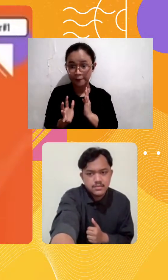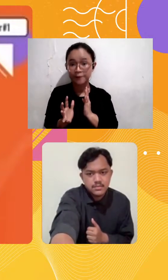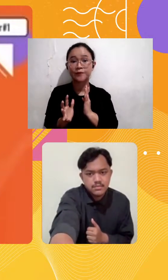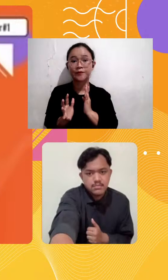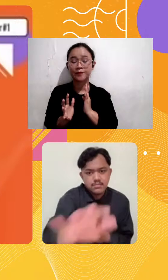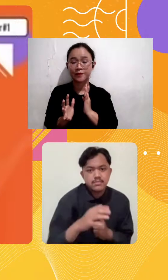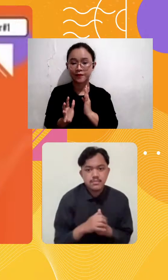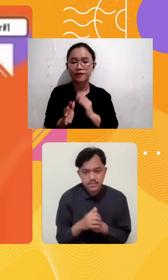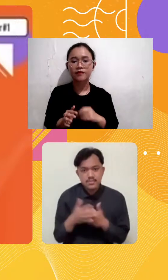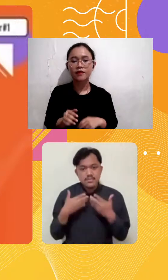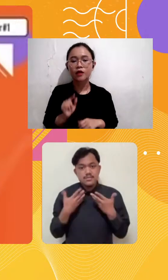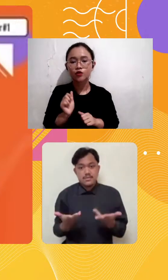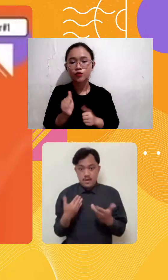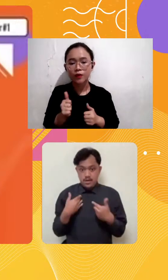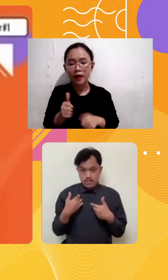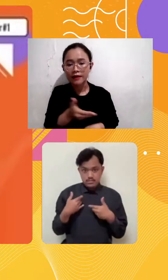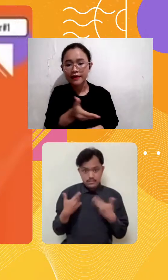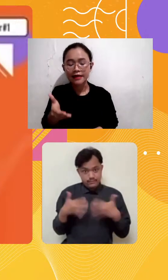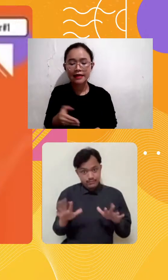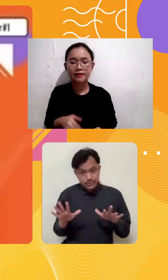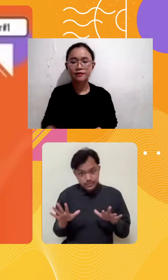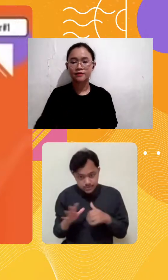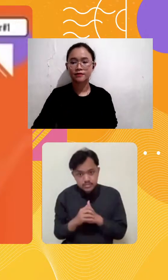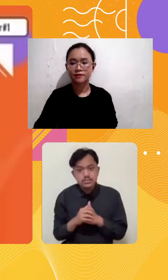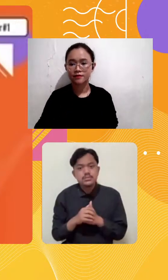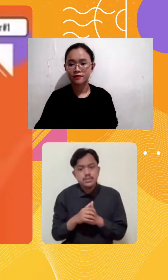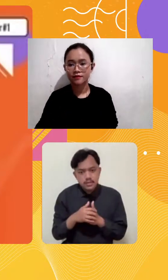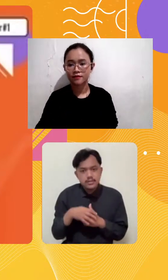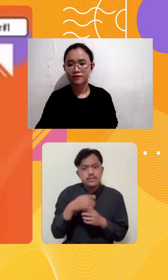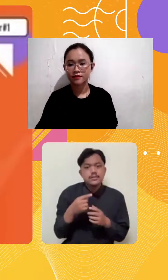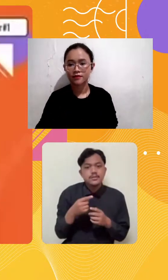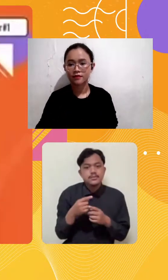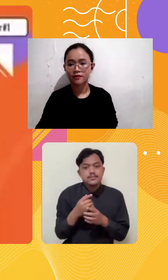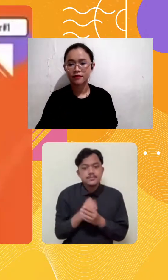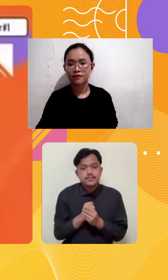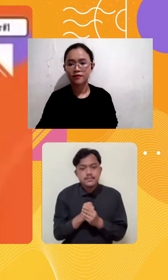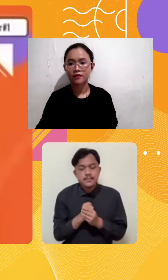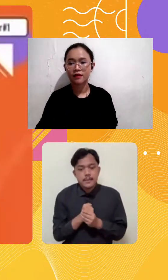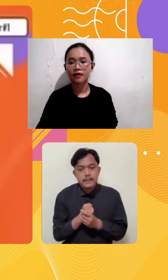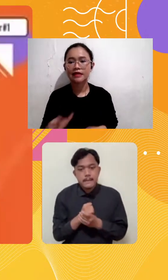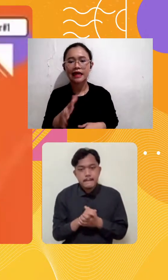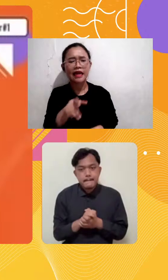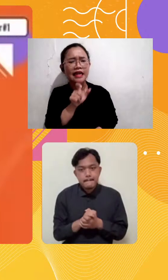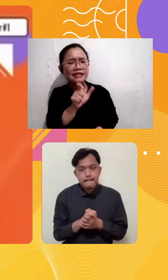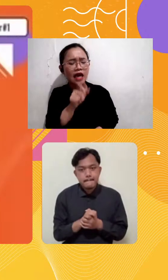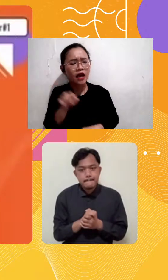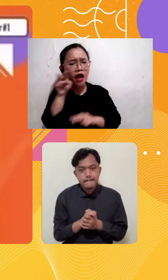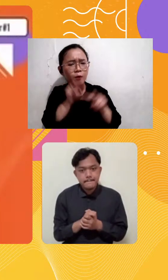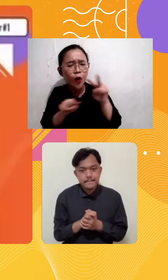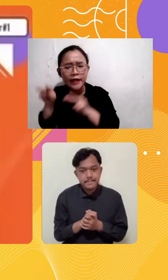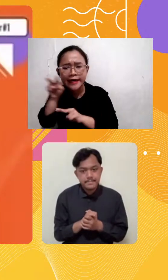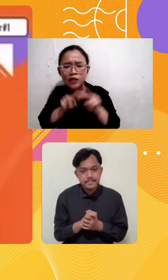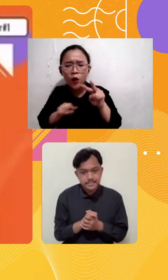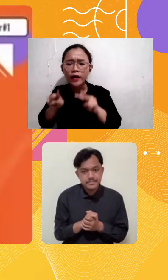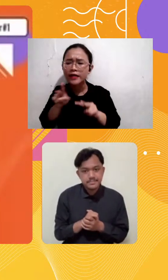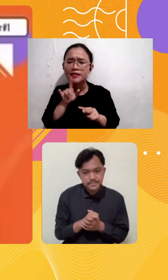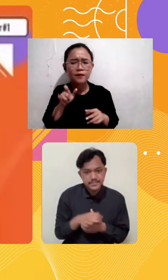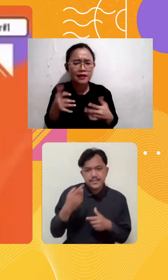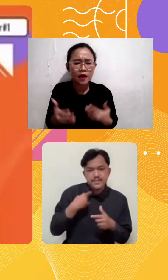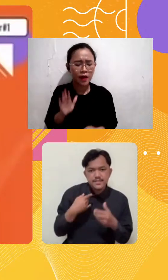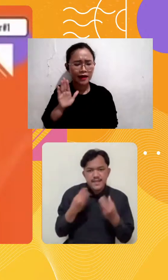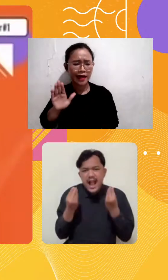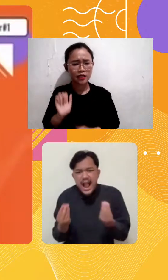also link young people with SRHR services? And the second one, how do you monitor the uptake? Do you have to